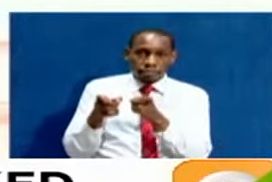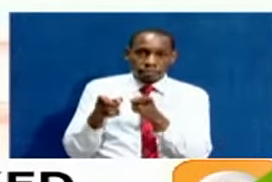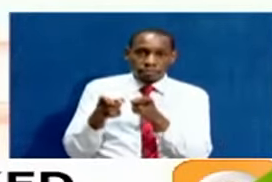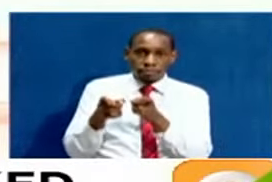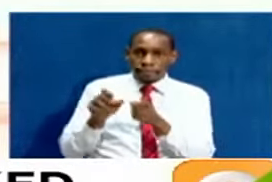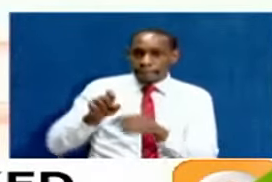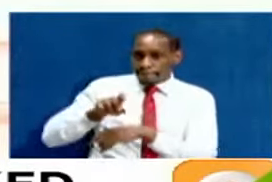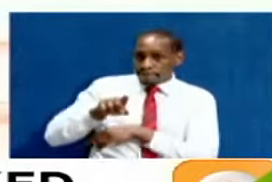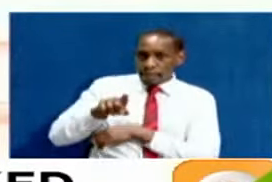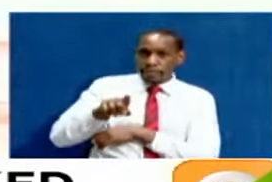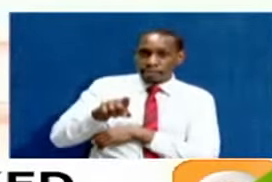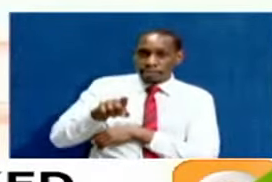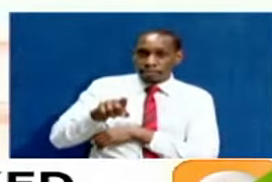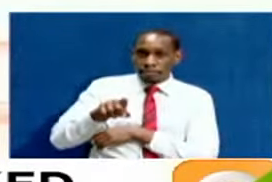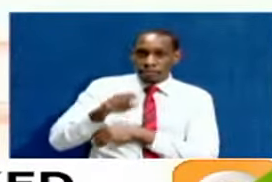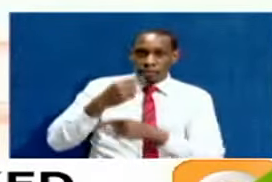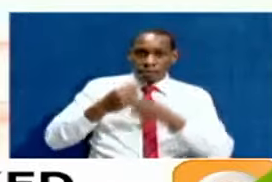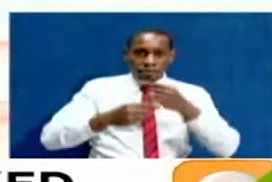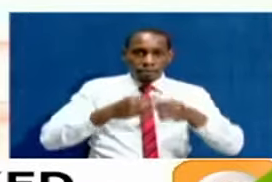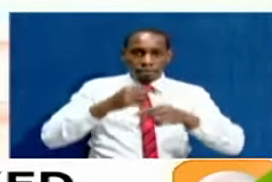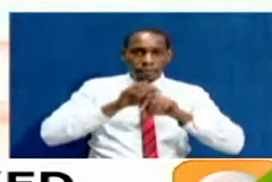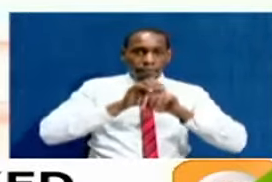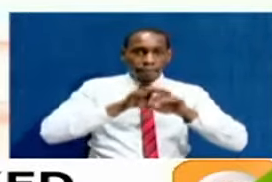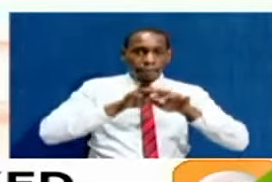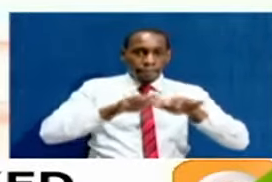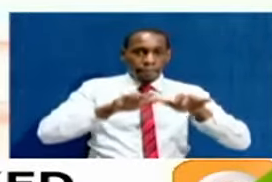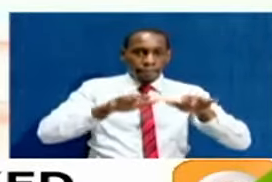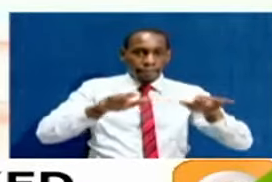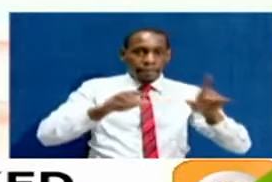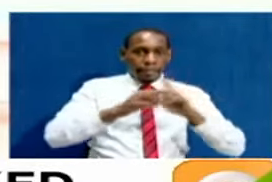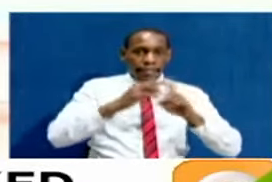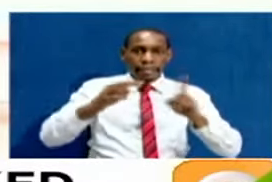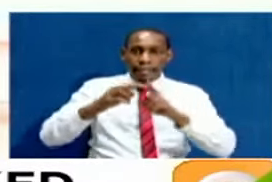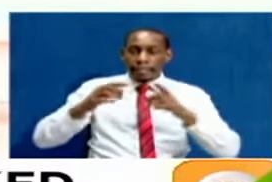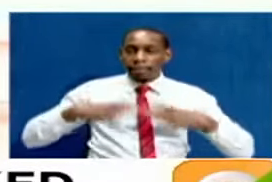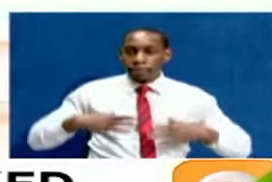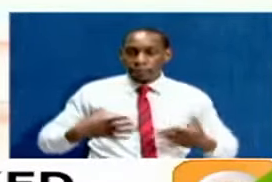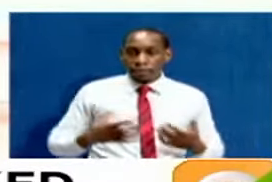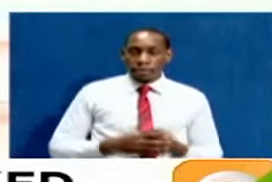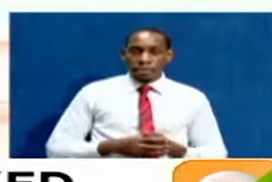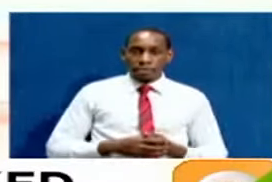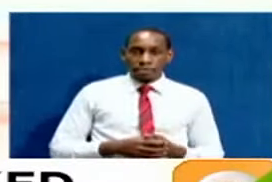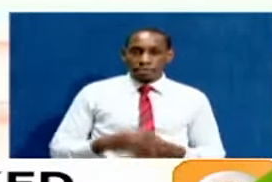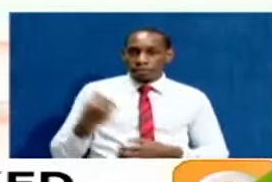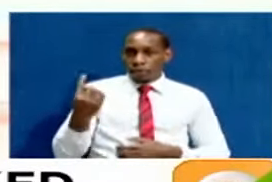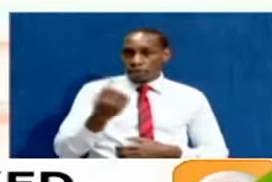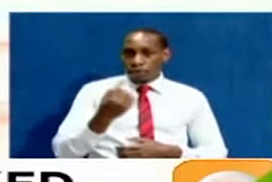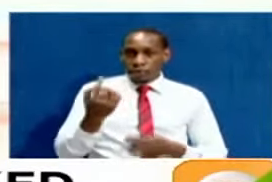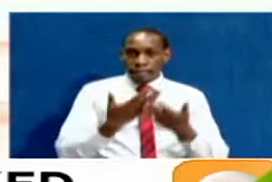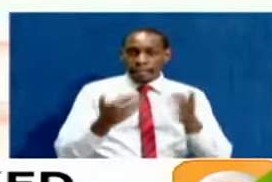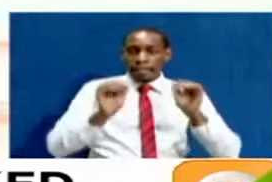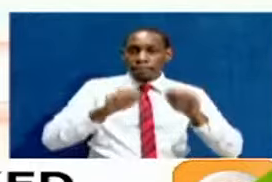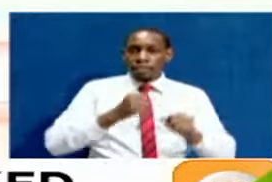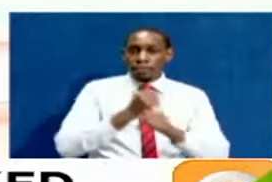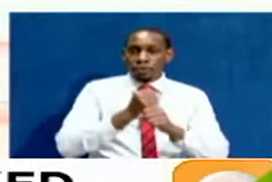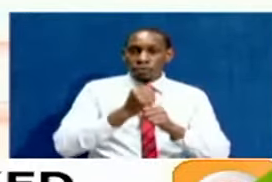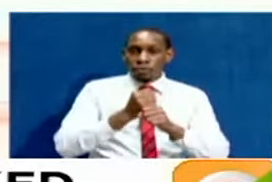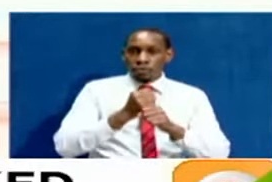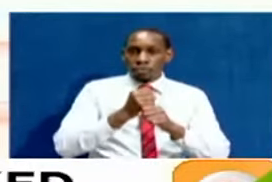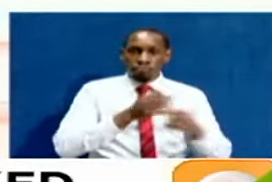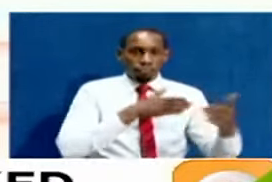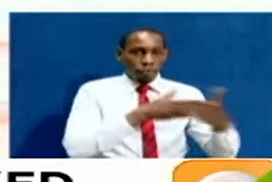this virus from continuing to grow, kill people, the only thing we can do is to lock